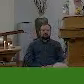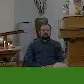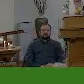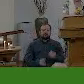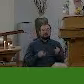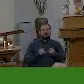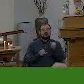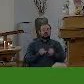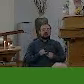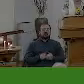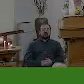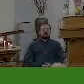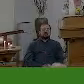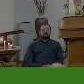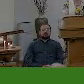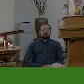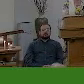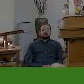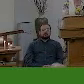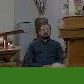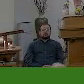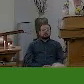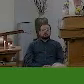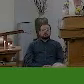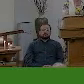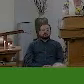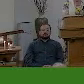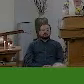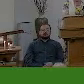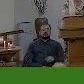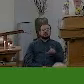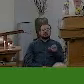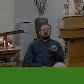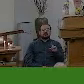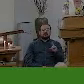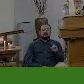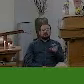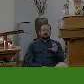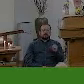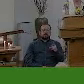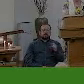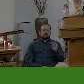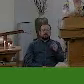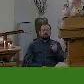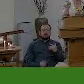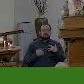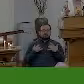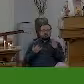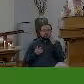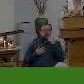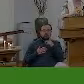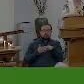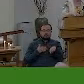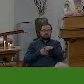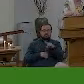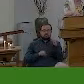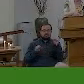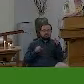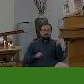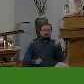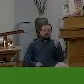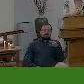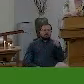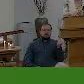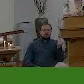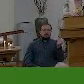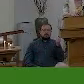And last but not least, the landscaping event is going to be next Saturday on the 13th from